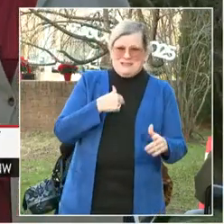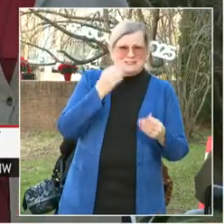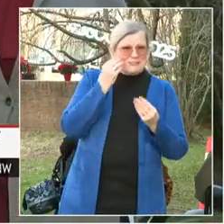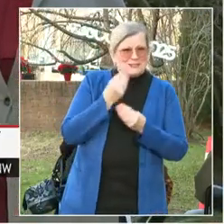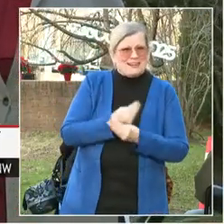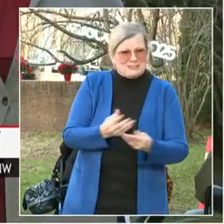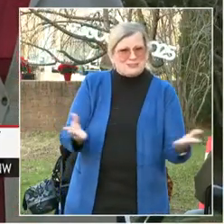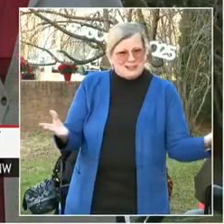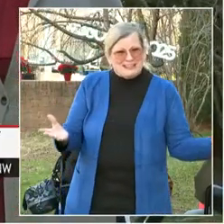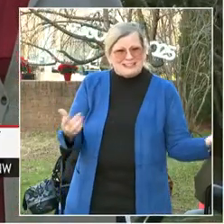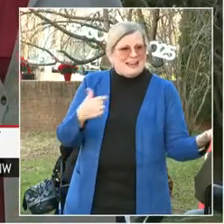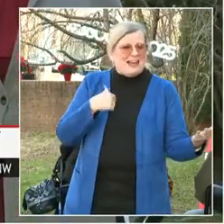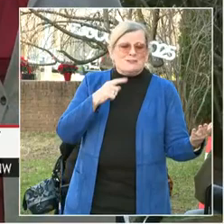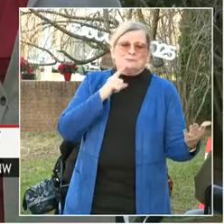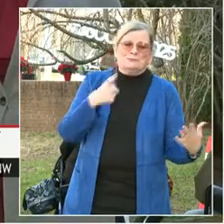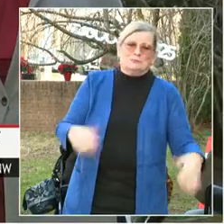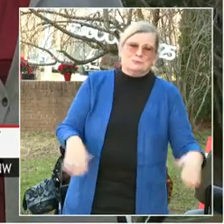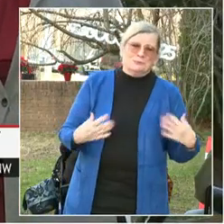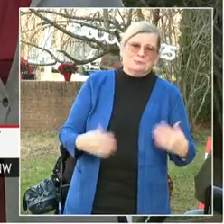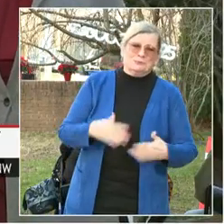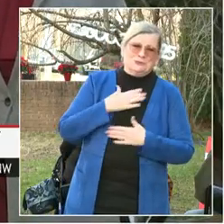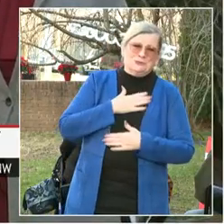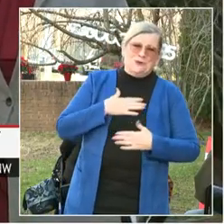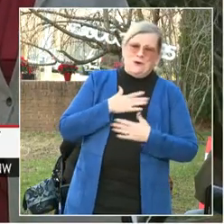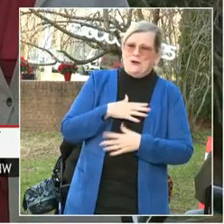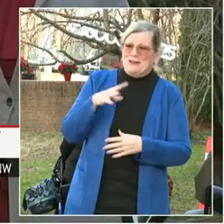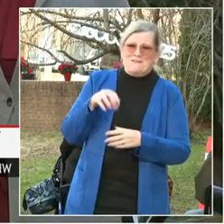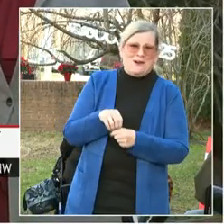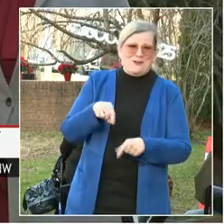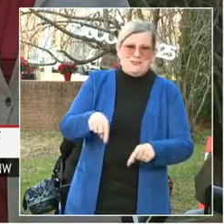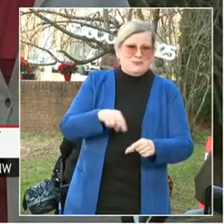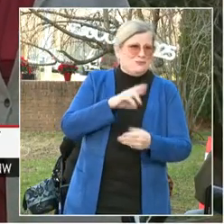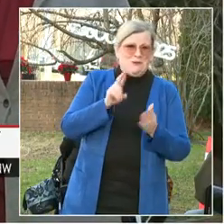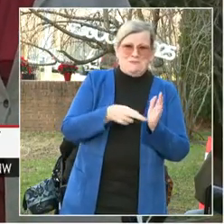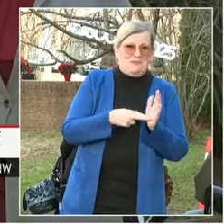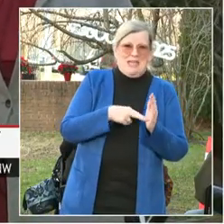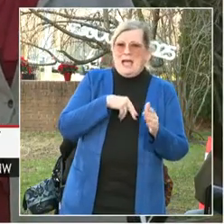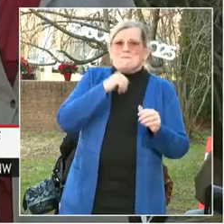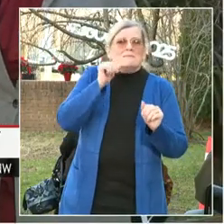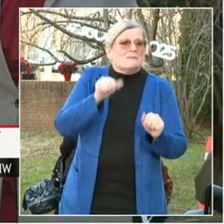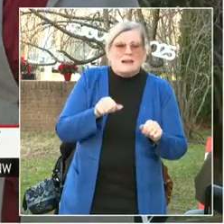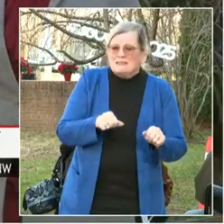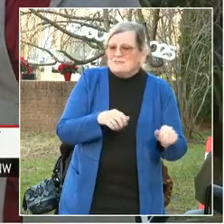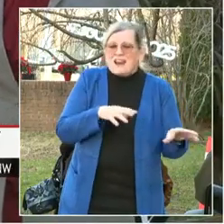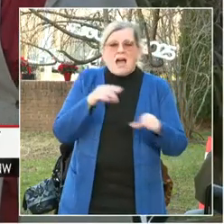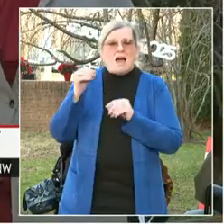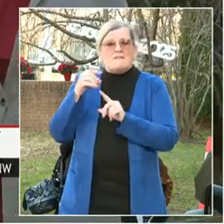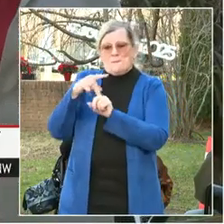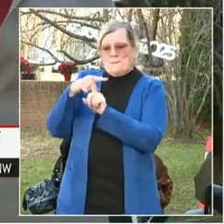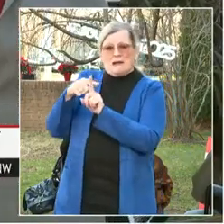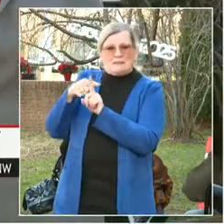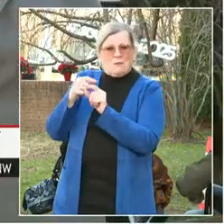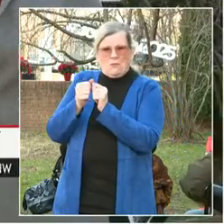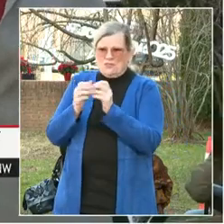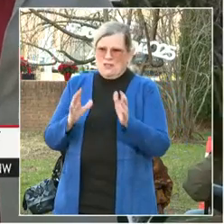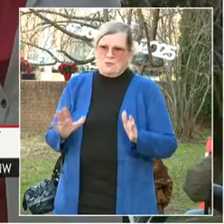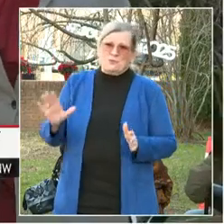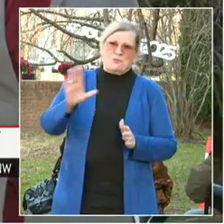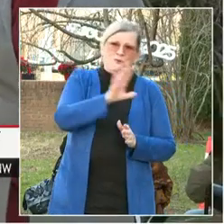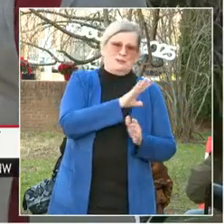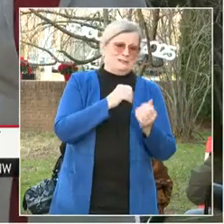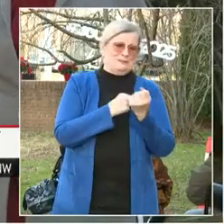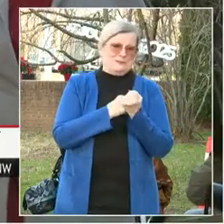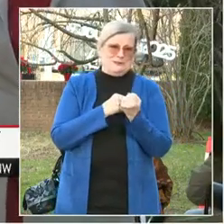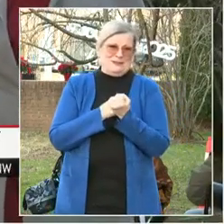not be able to leave on such a high note without so many people. First, I want to take the opportunity to thank all the